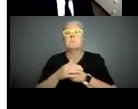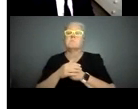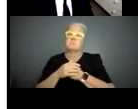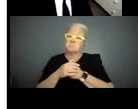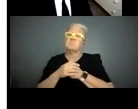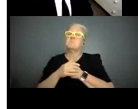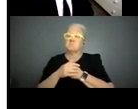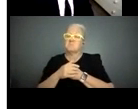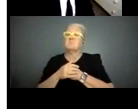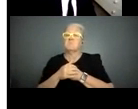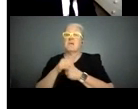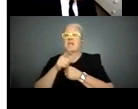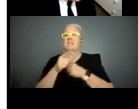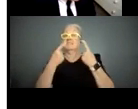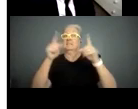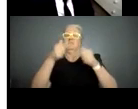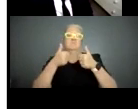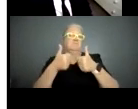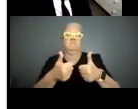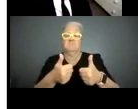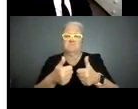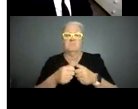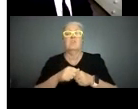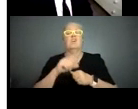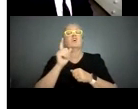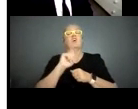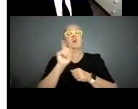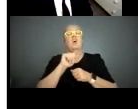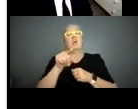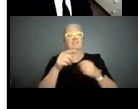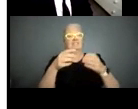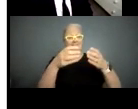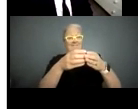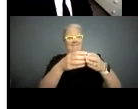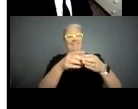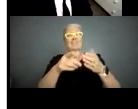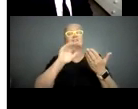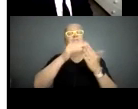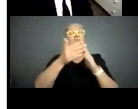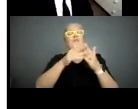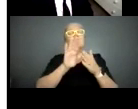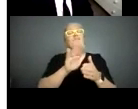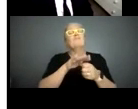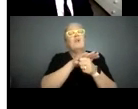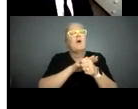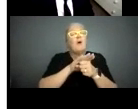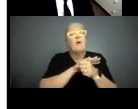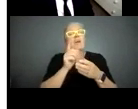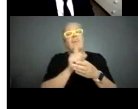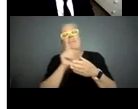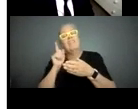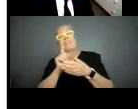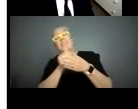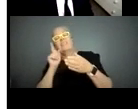effective way of not taking the child away from their local community, where they would often have to board